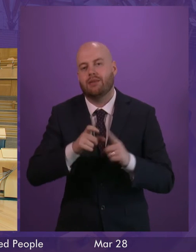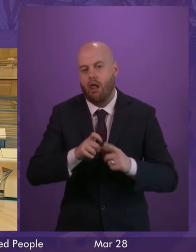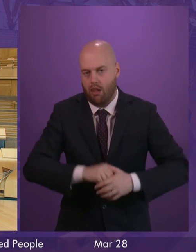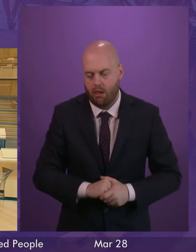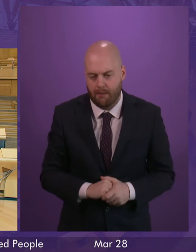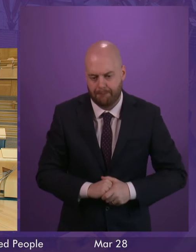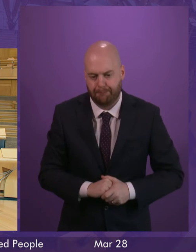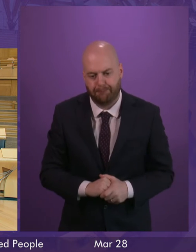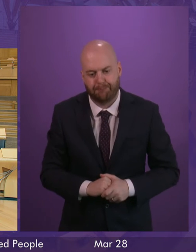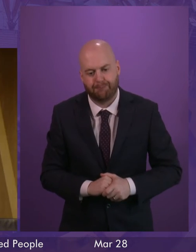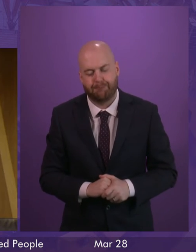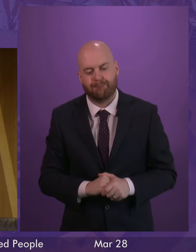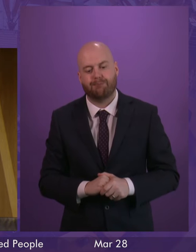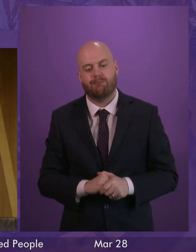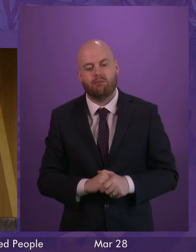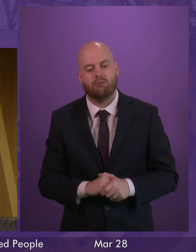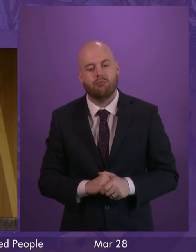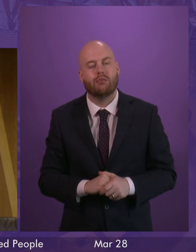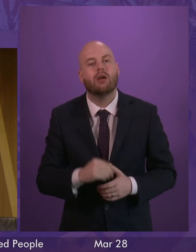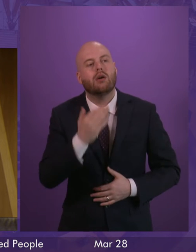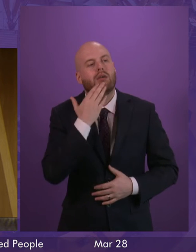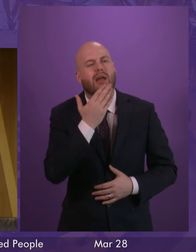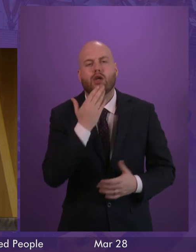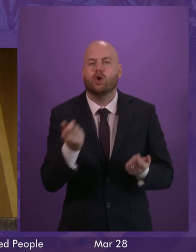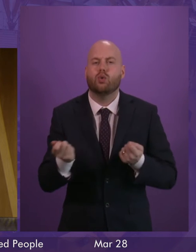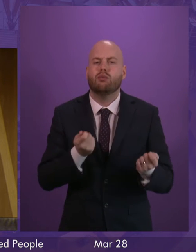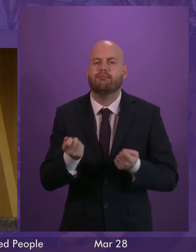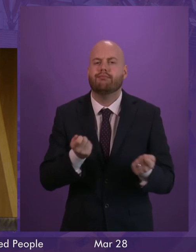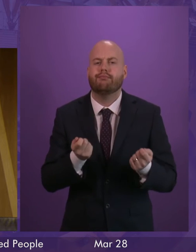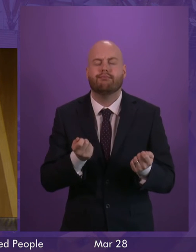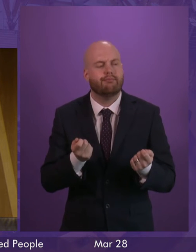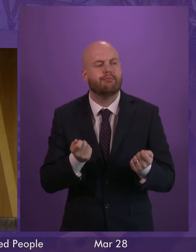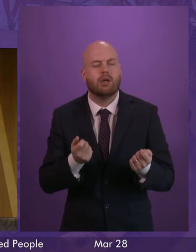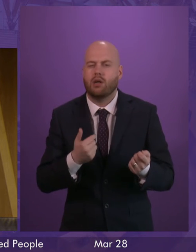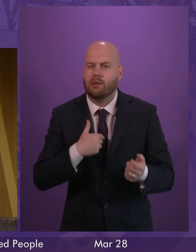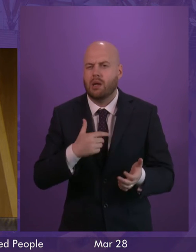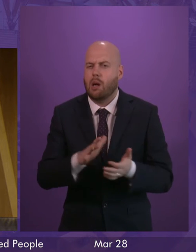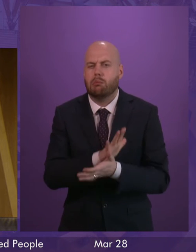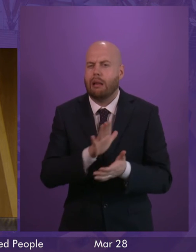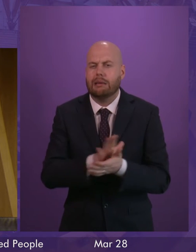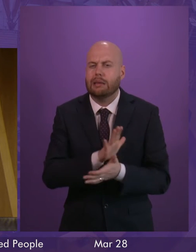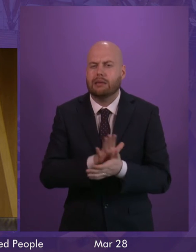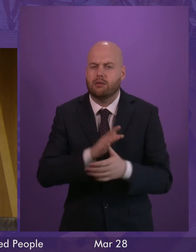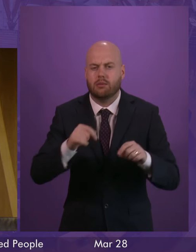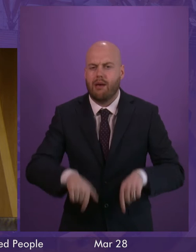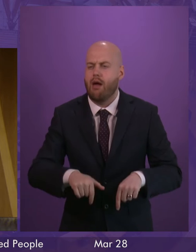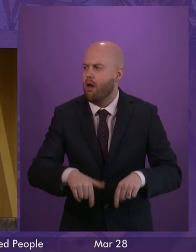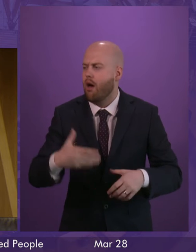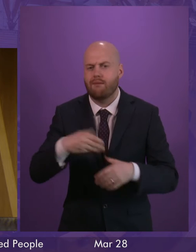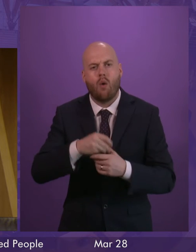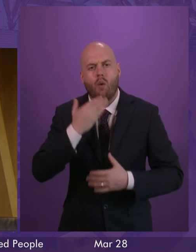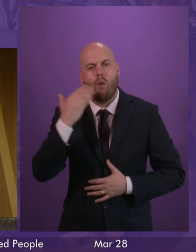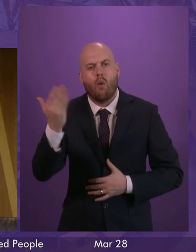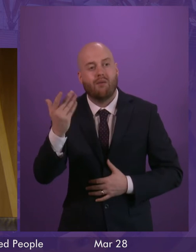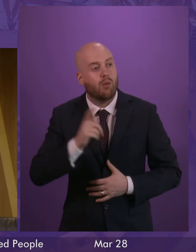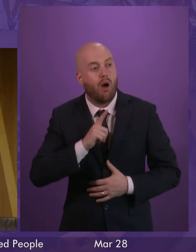officer. I'm pleased to speak in this debate today because this debate means so much to me because disability is part of my life.